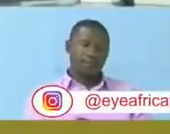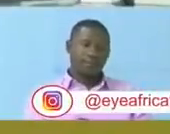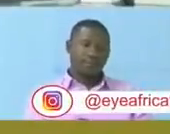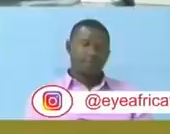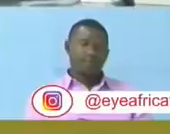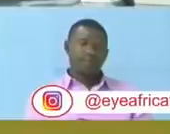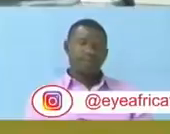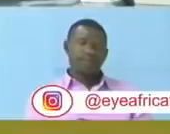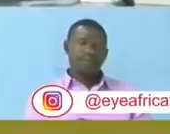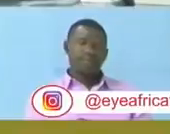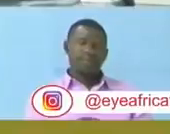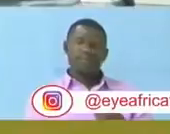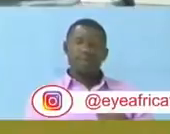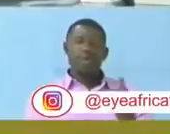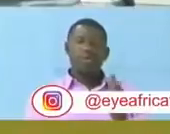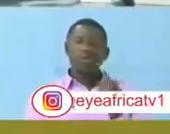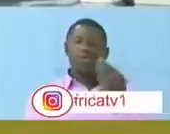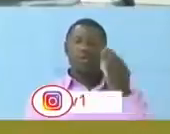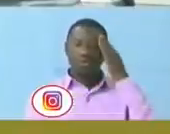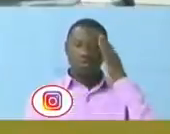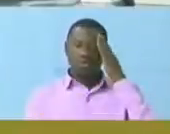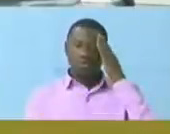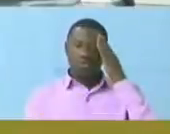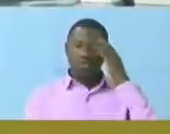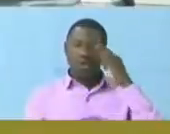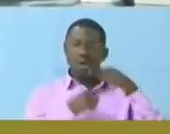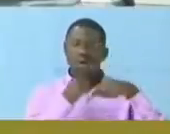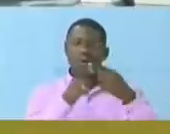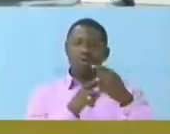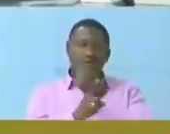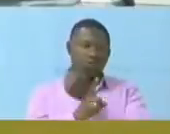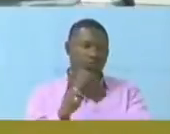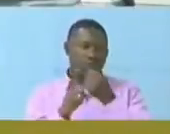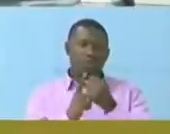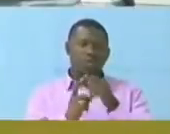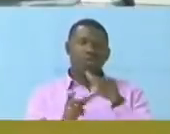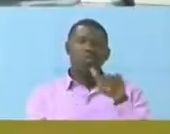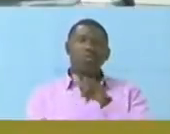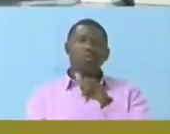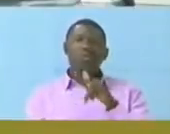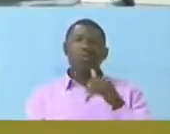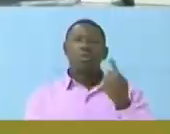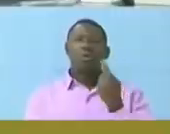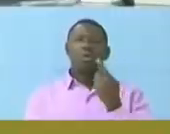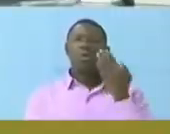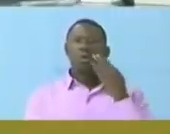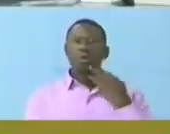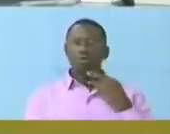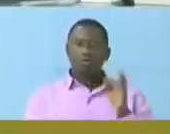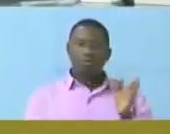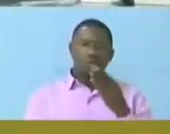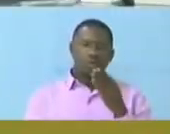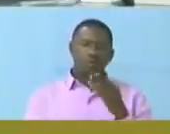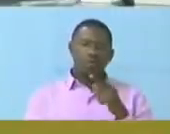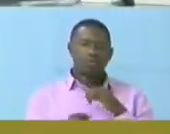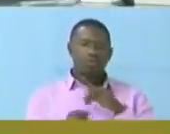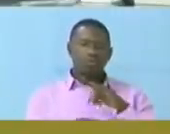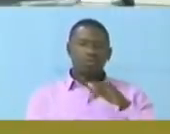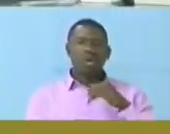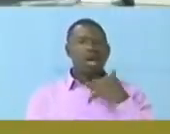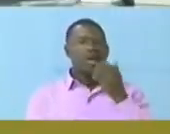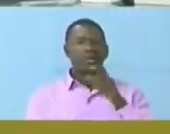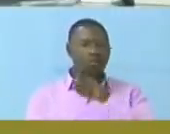the circumstances which when you went through with Madam Nsise yesterday, to